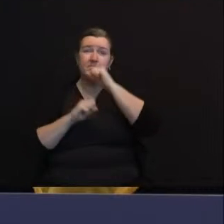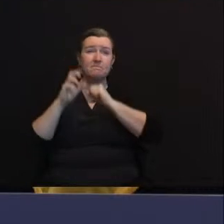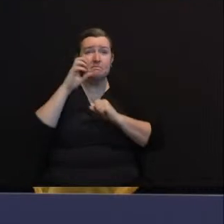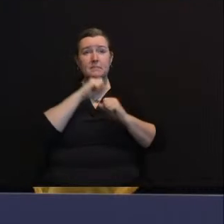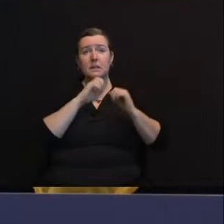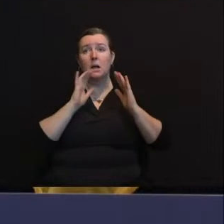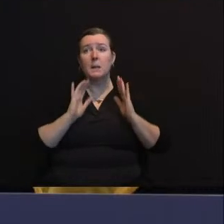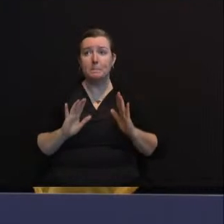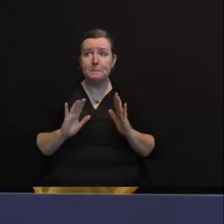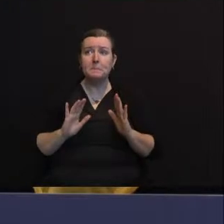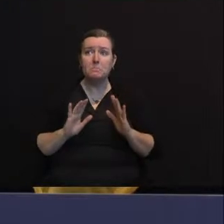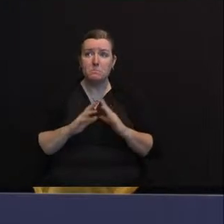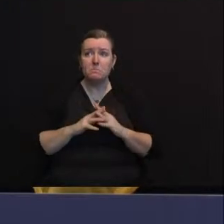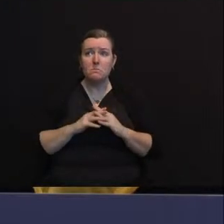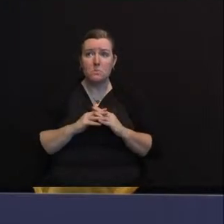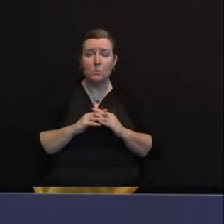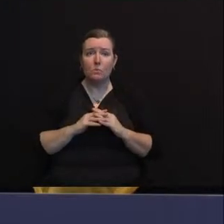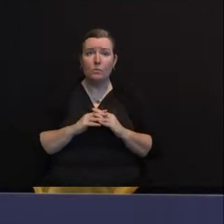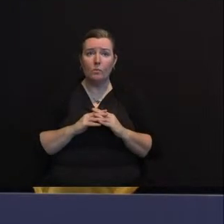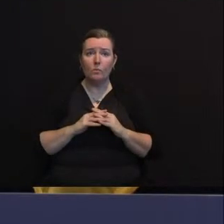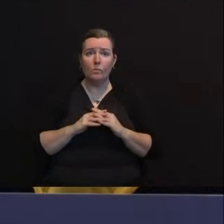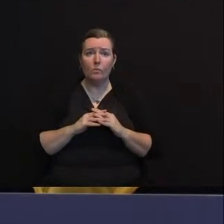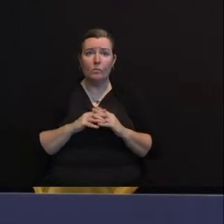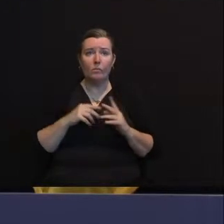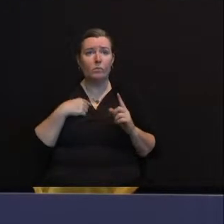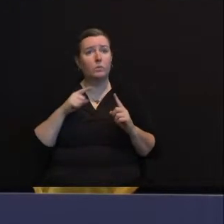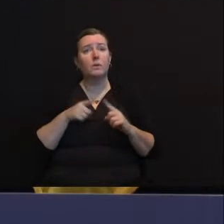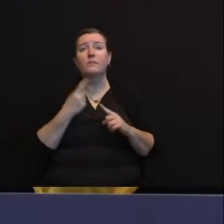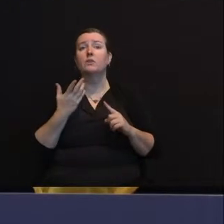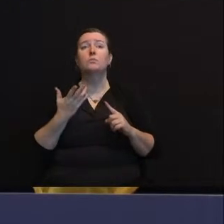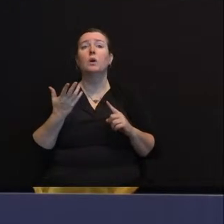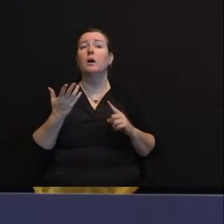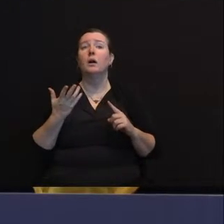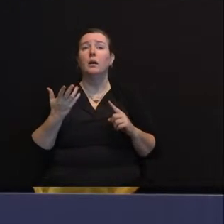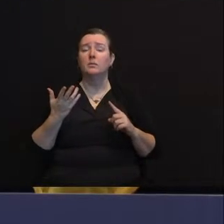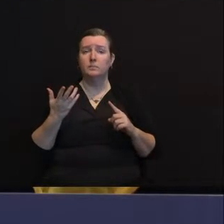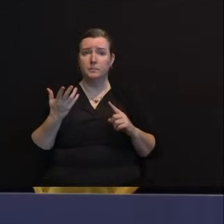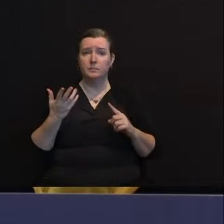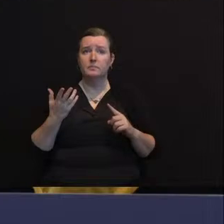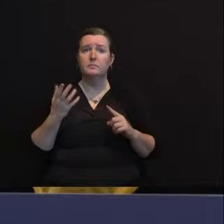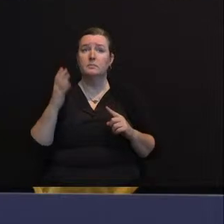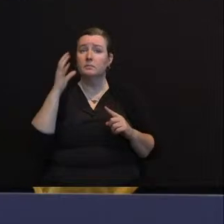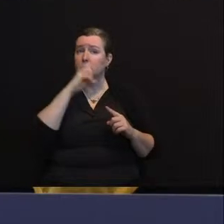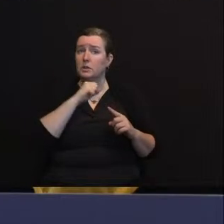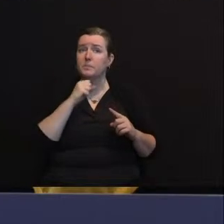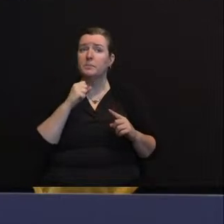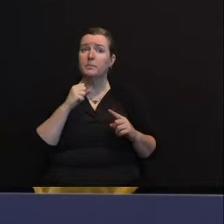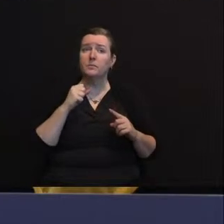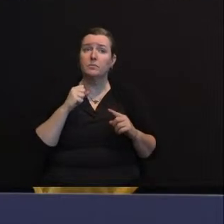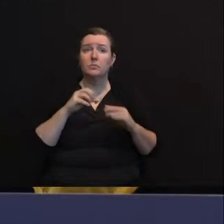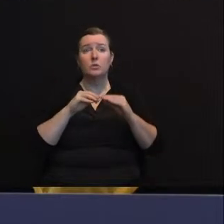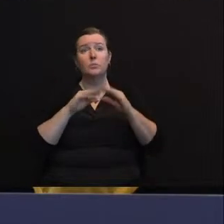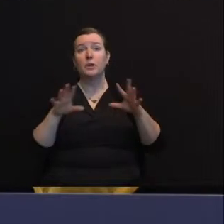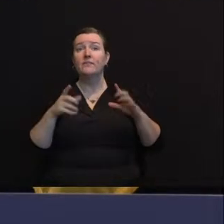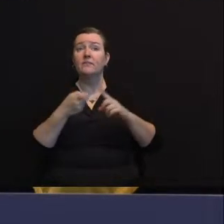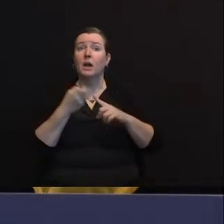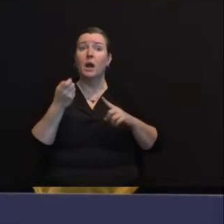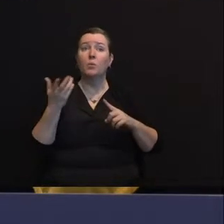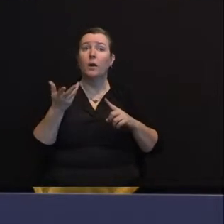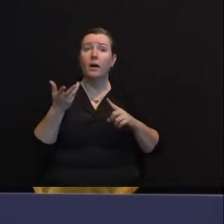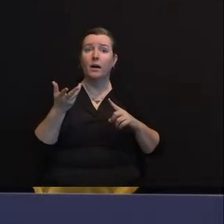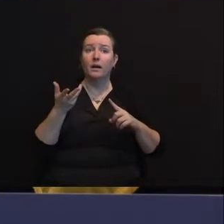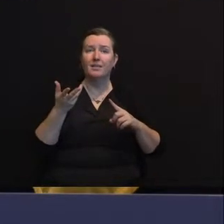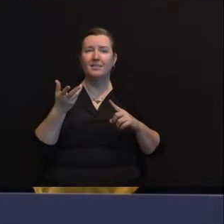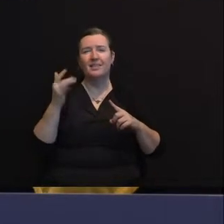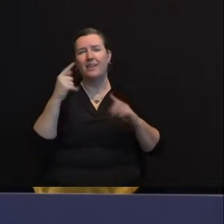not assume there's different policies from the state. So this is behavior. This isn't one case has indoor dining and one case doesn't.